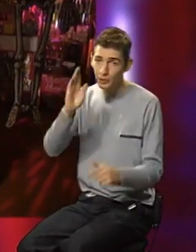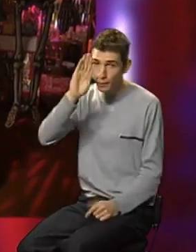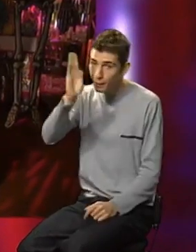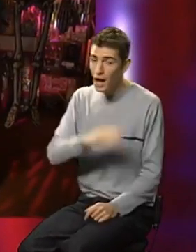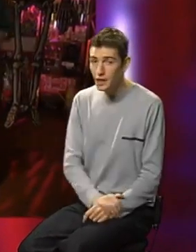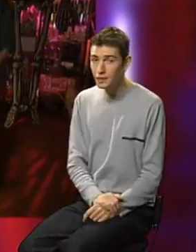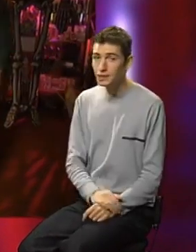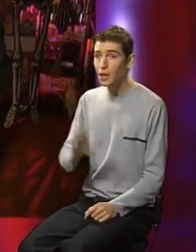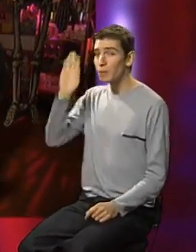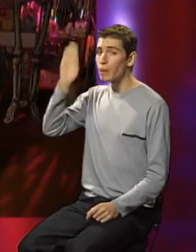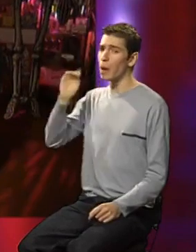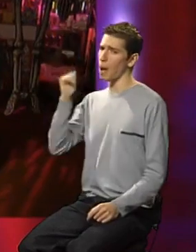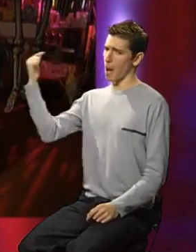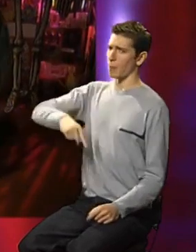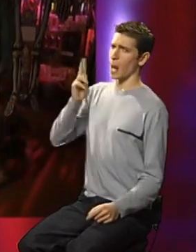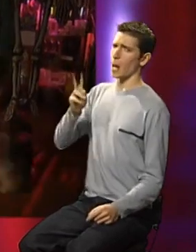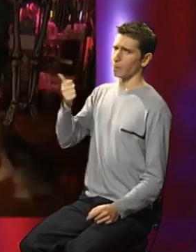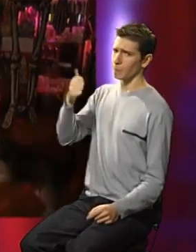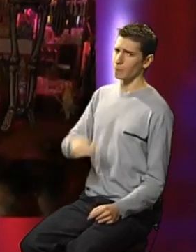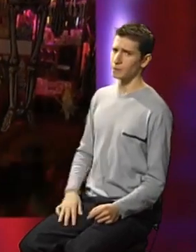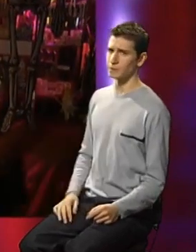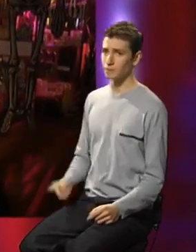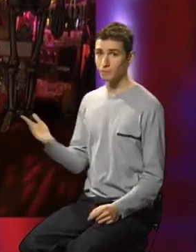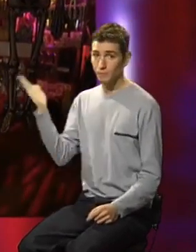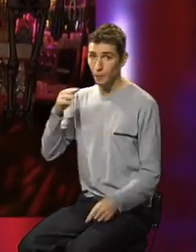Bye. Bye-bye. Do call again. Come along, Pippin.